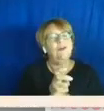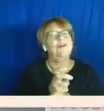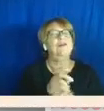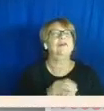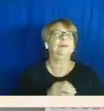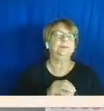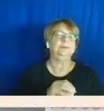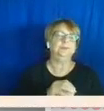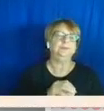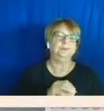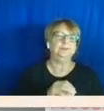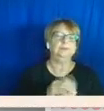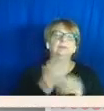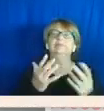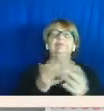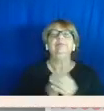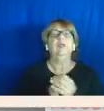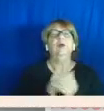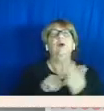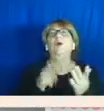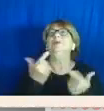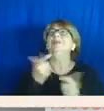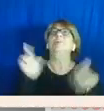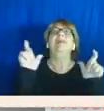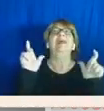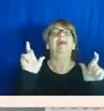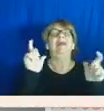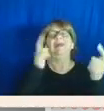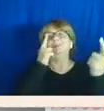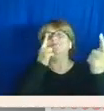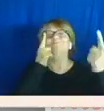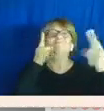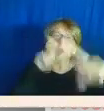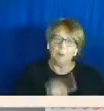but what was the biggest compromise that you guys had to make?